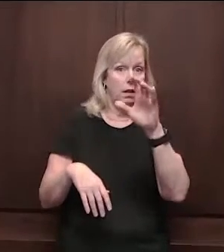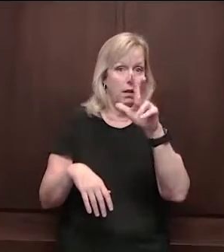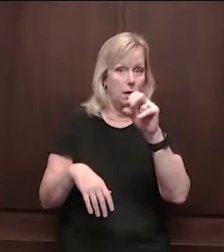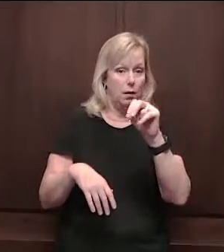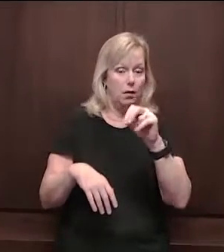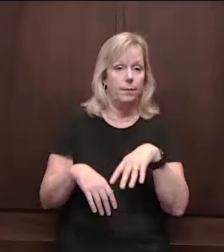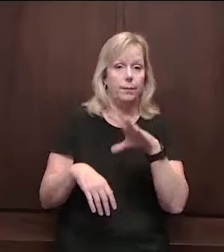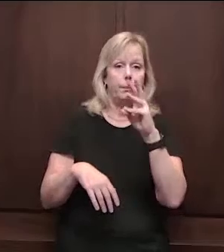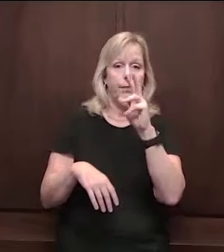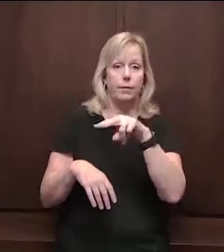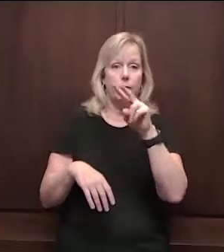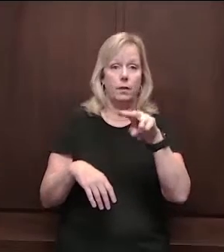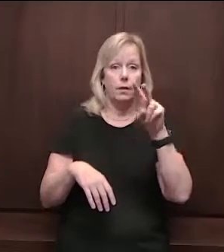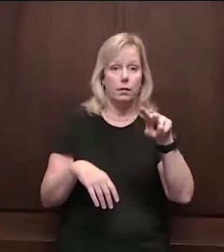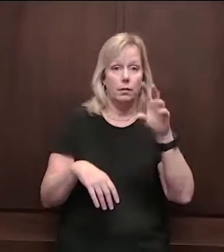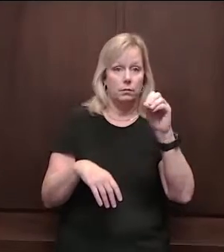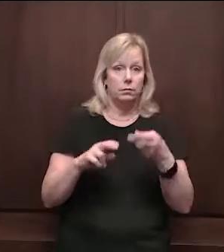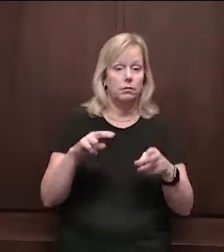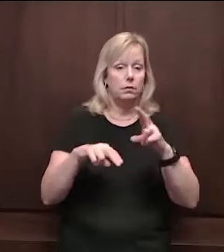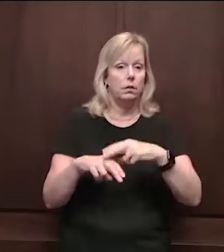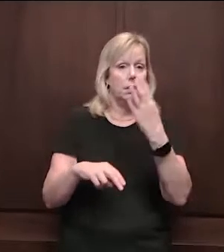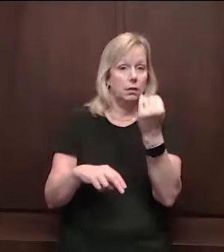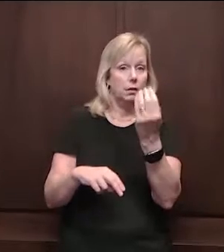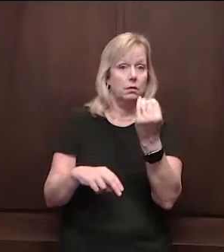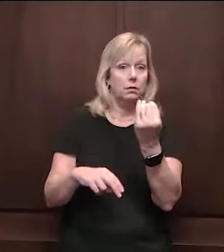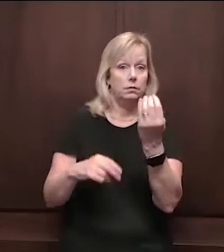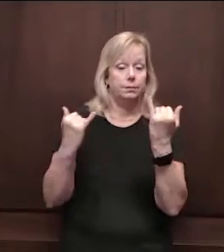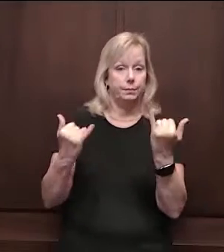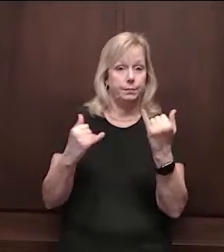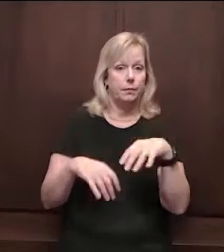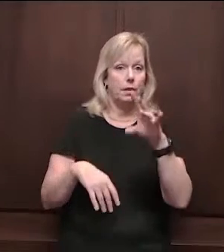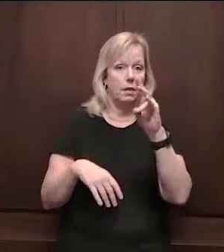630. 62220, up 14 to